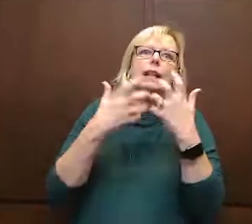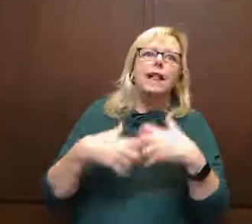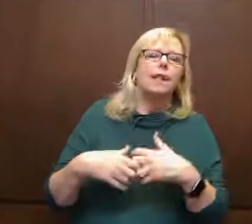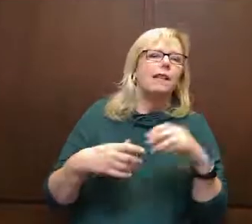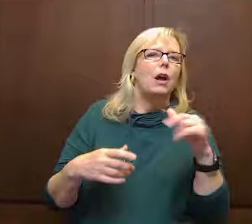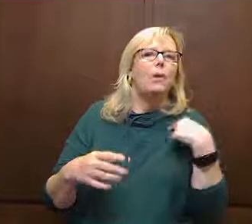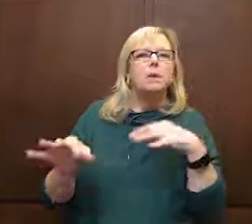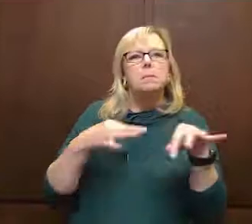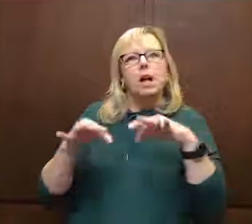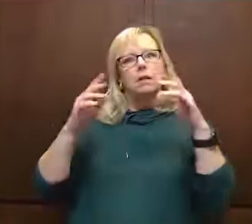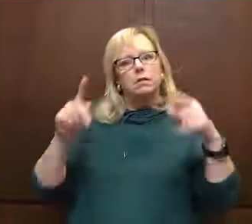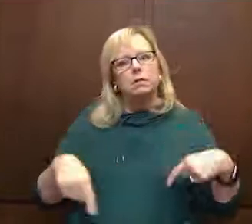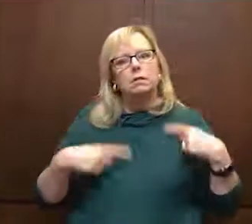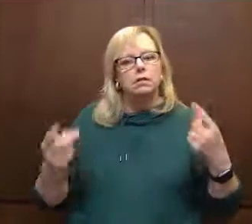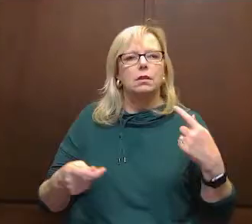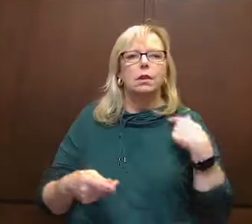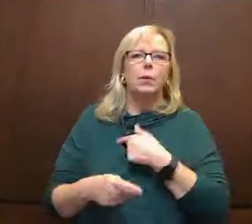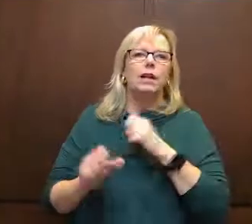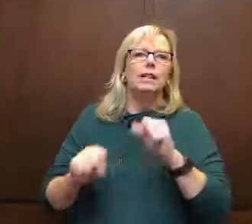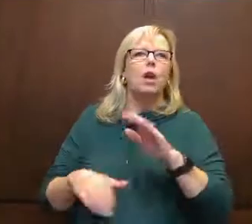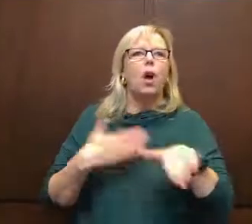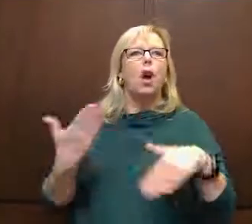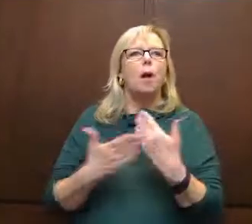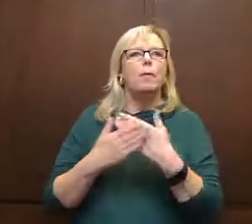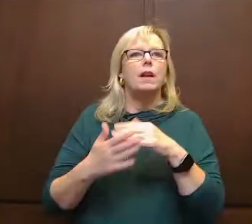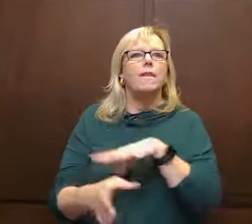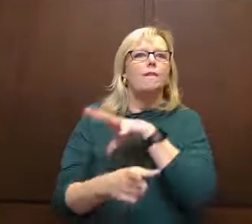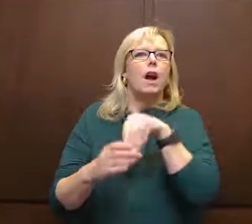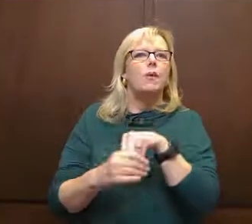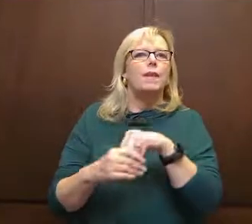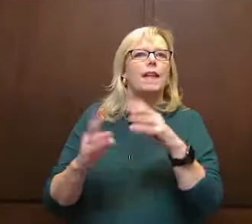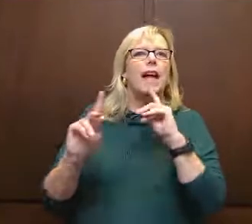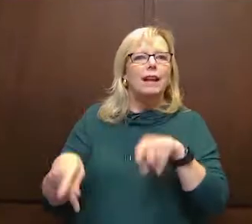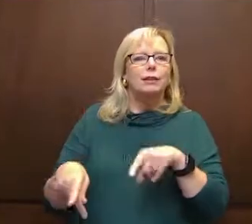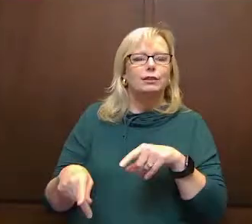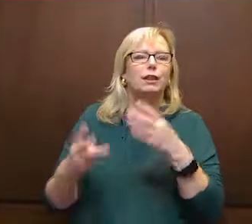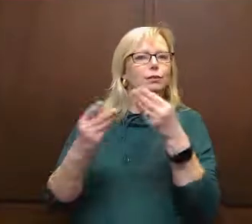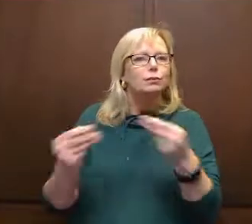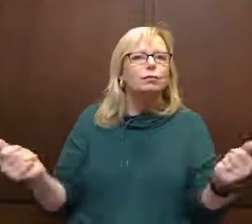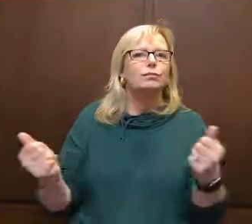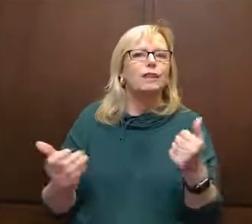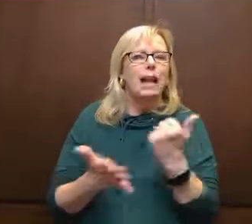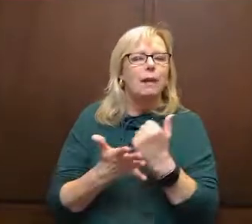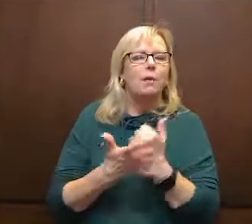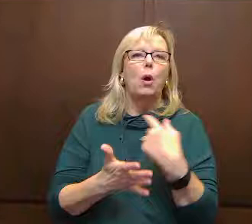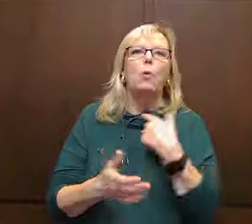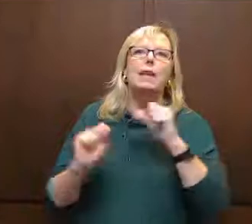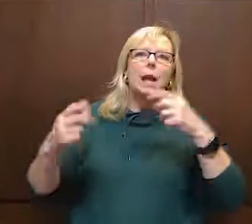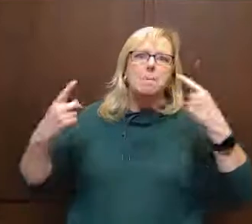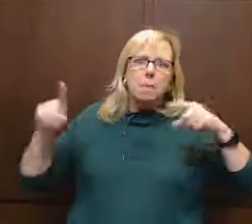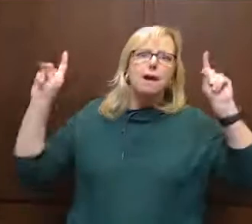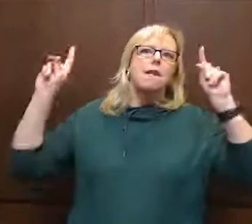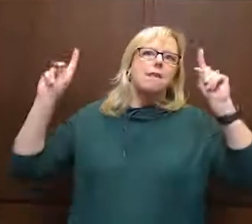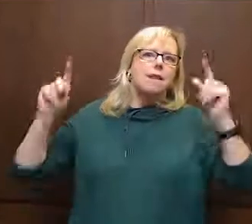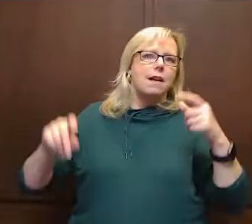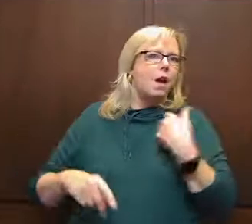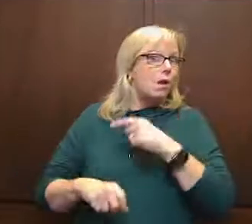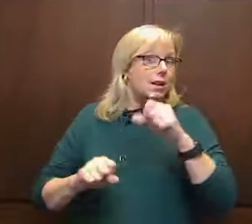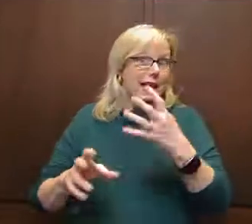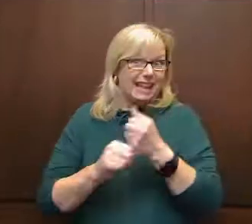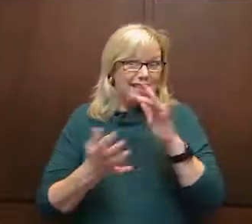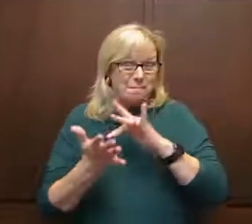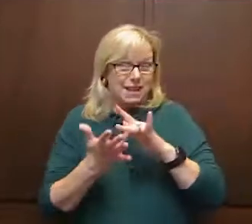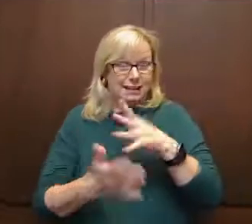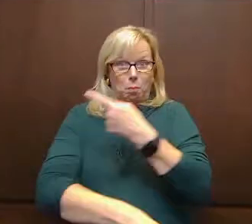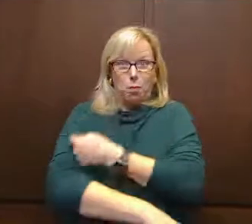said all along, we can all be a part of this solution, and we're all showing that we can do it. We can get this done. and we can get this vaccine